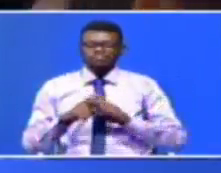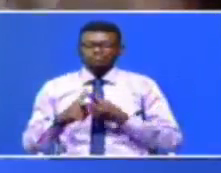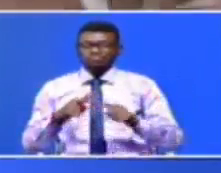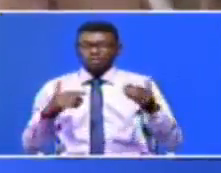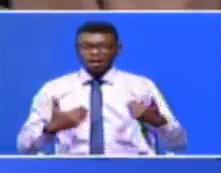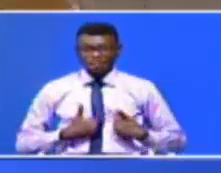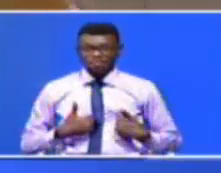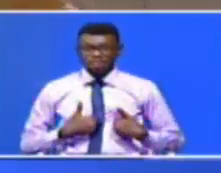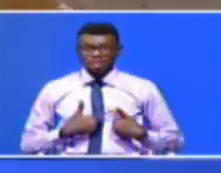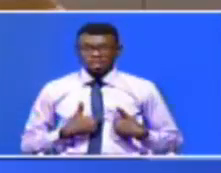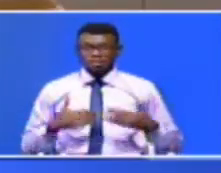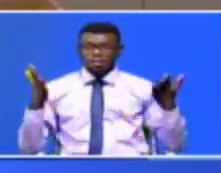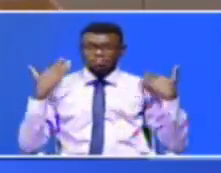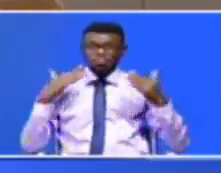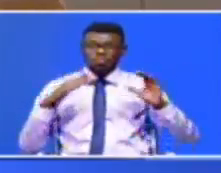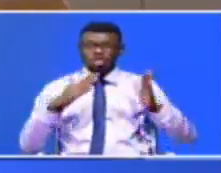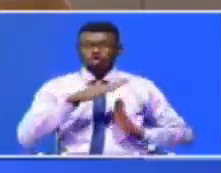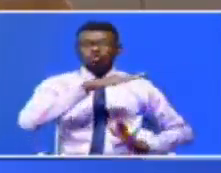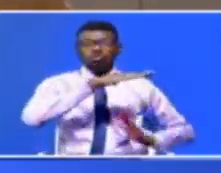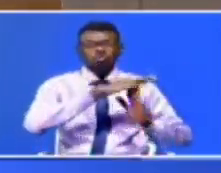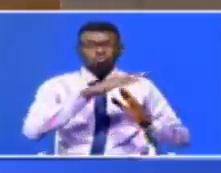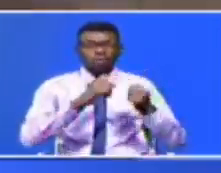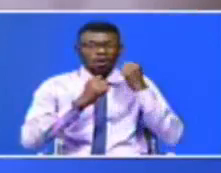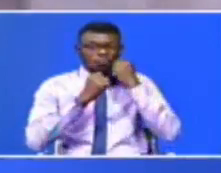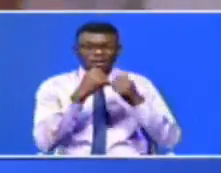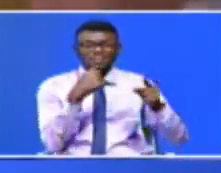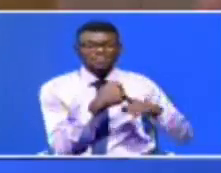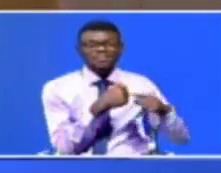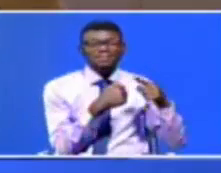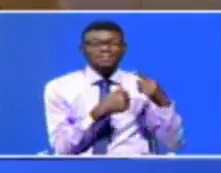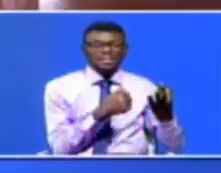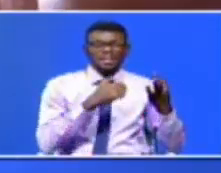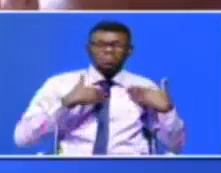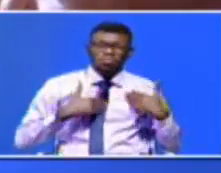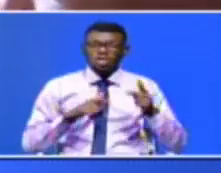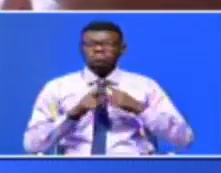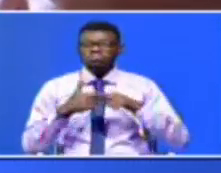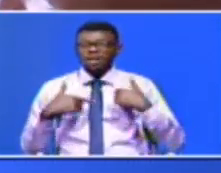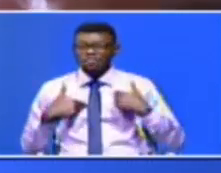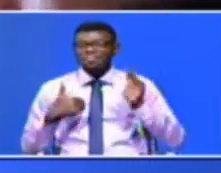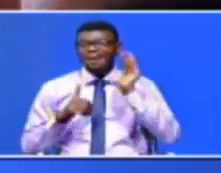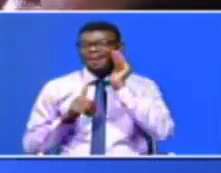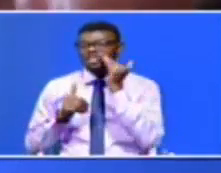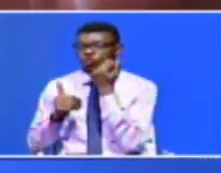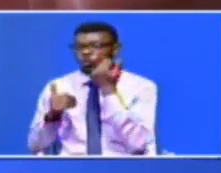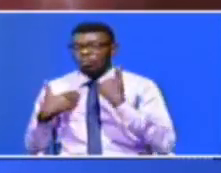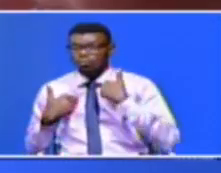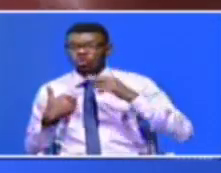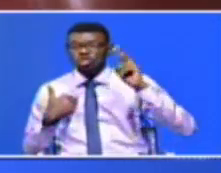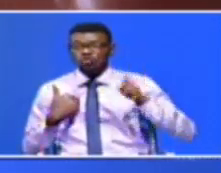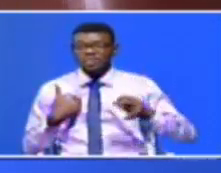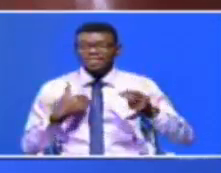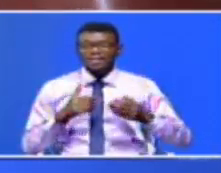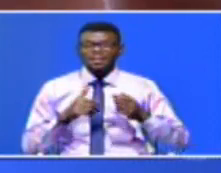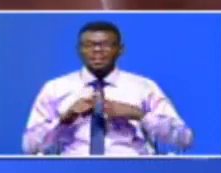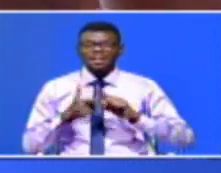albinism. Meru County leads with 563 people, with Isiolo recording just 20 persons with